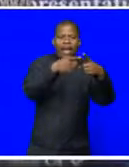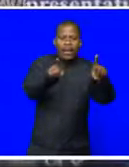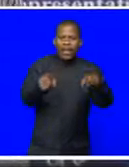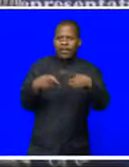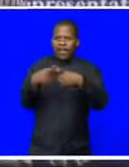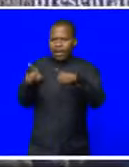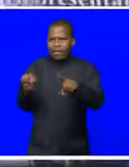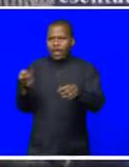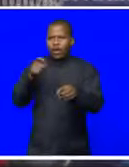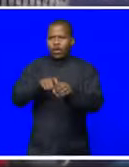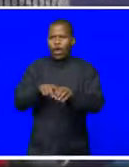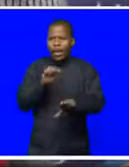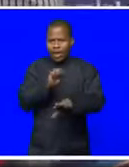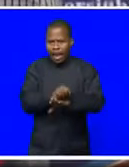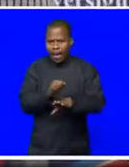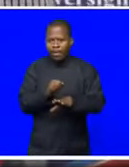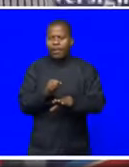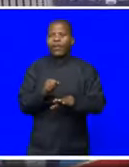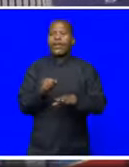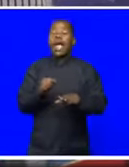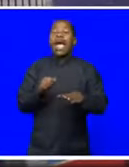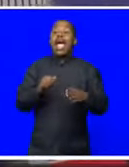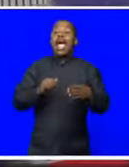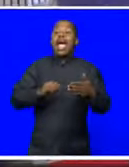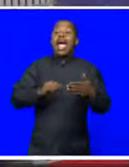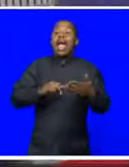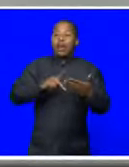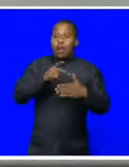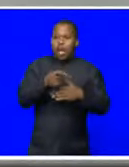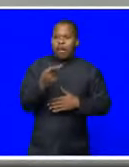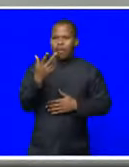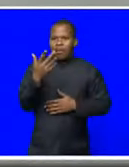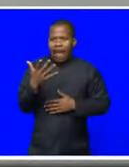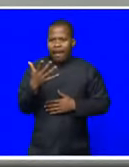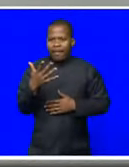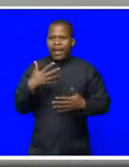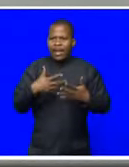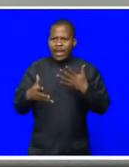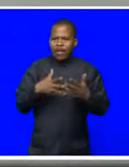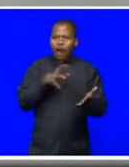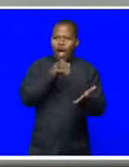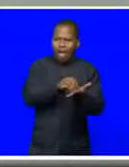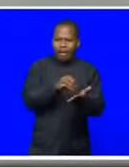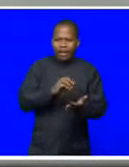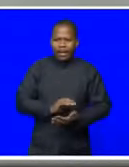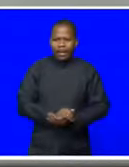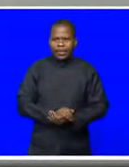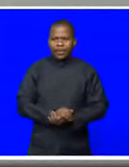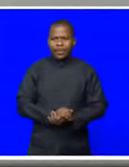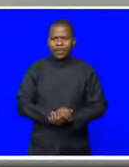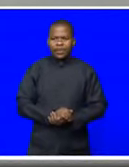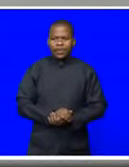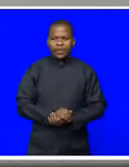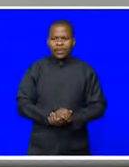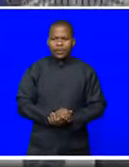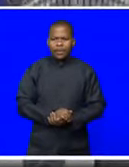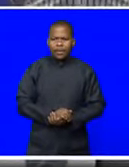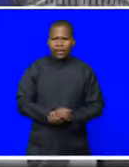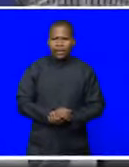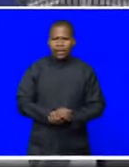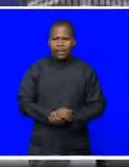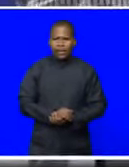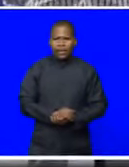The strategic plan has 5 pillars, including service delivery, amongst others. Reporting for Eswatini TV News, I'm